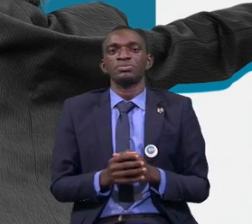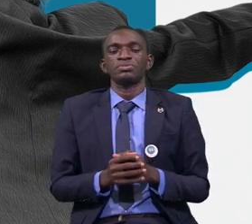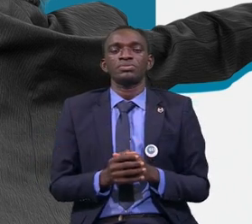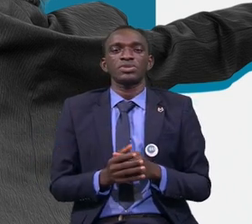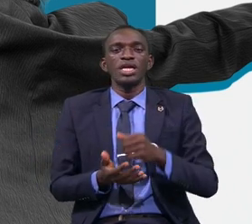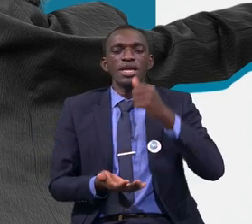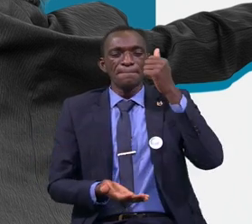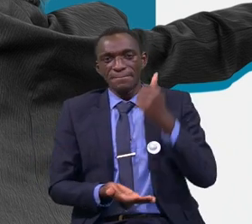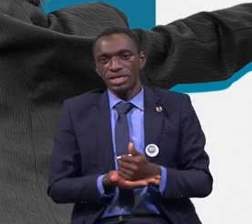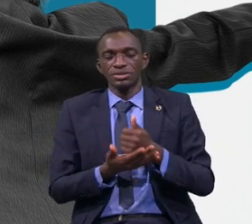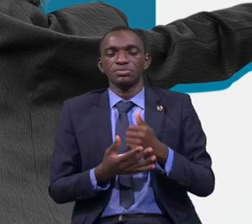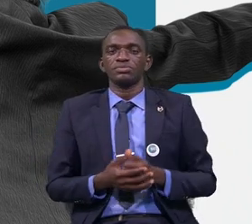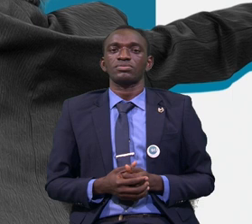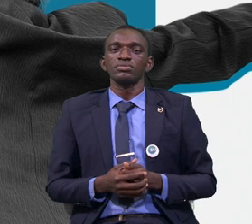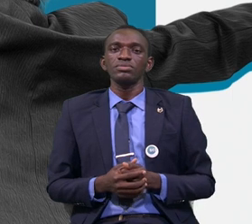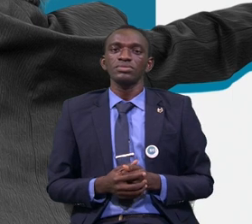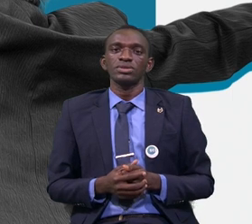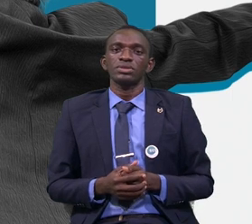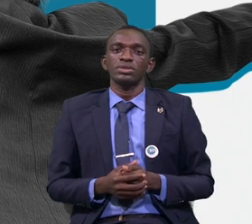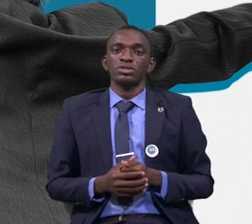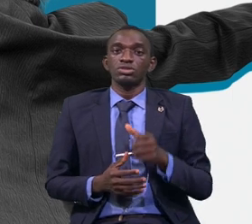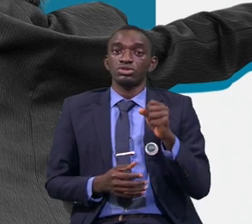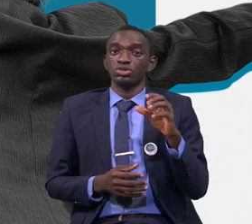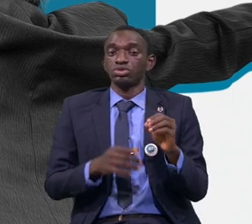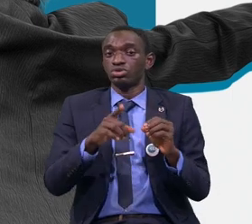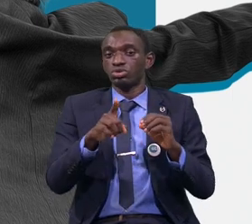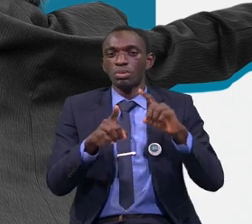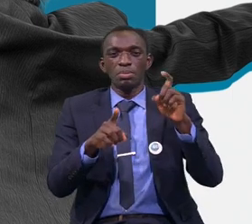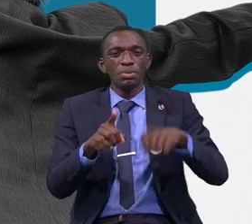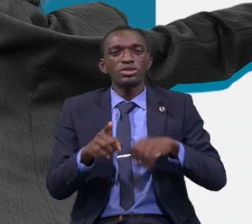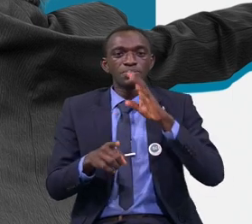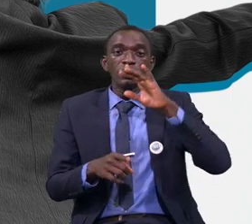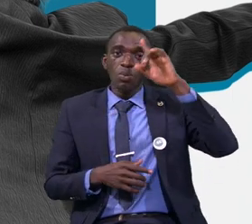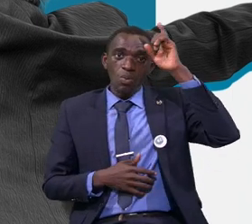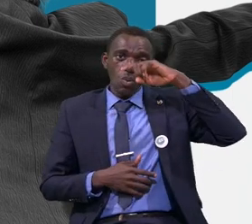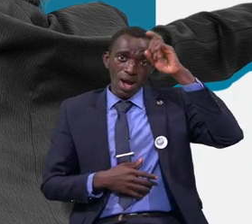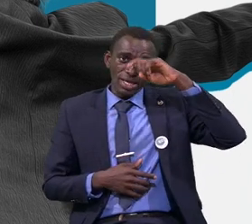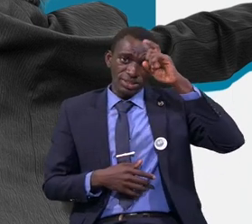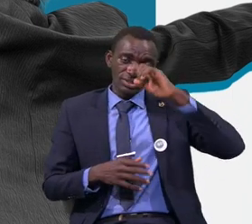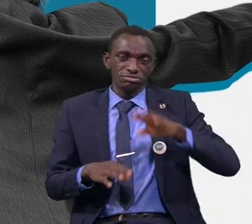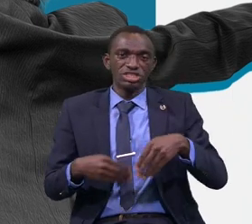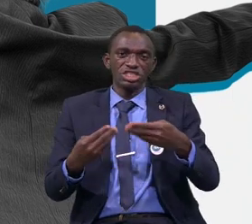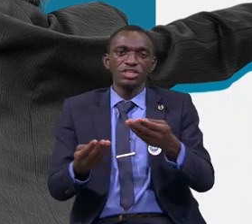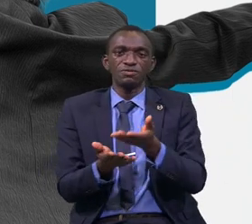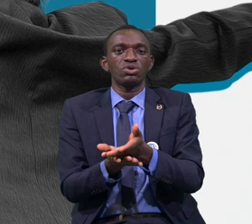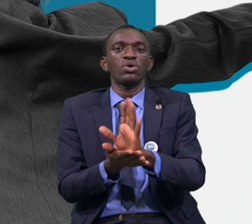Amen. Amen. So you must be prudent to give your correct address.